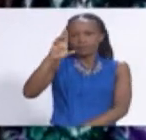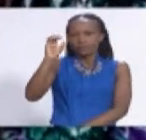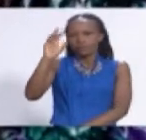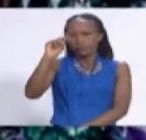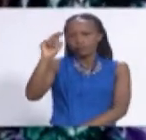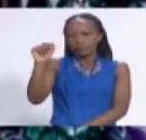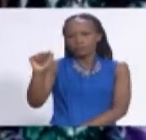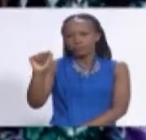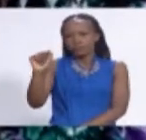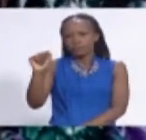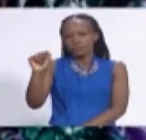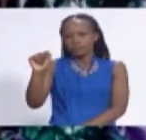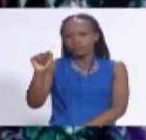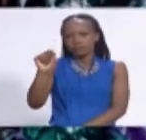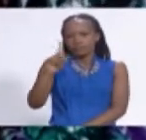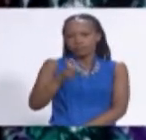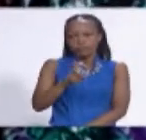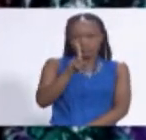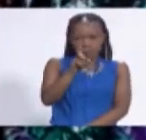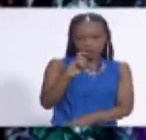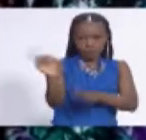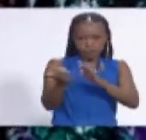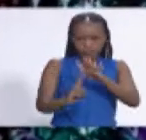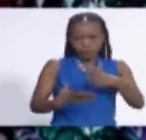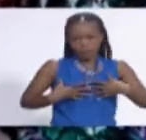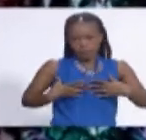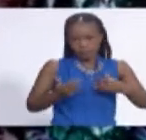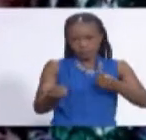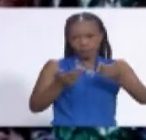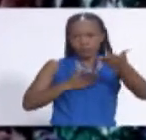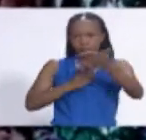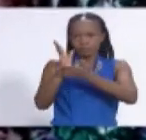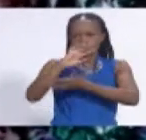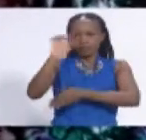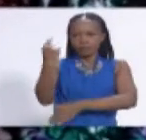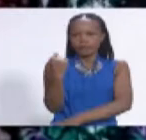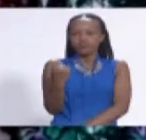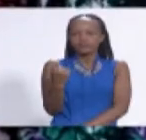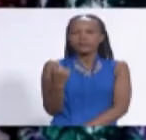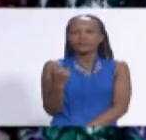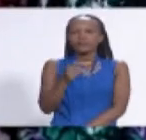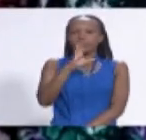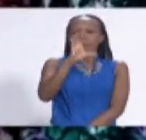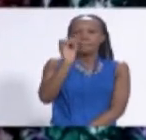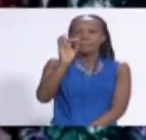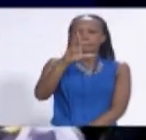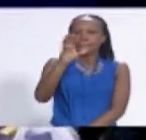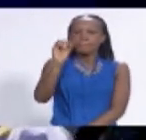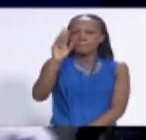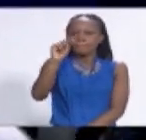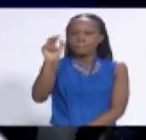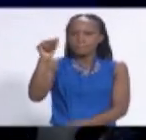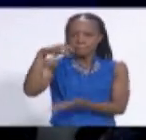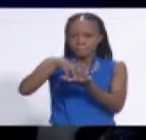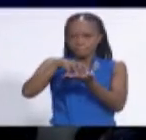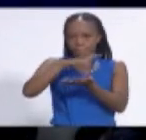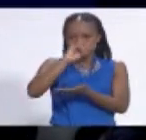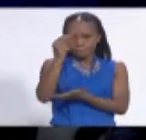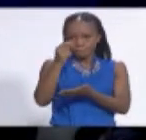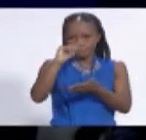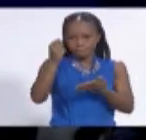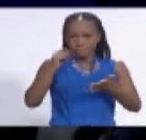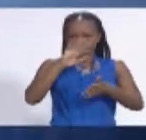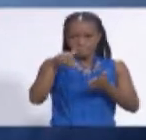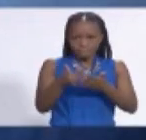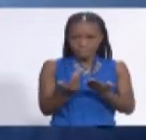of Health has confirmed the first coronavirus case in Kenya. According to Kenyans on